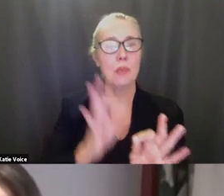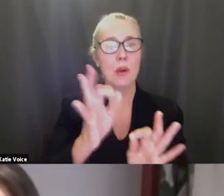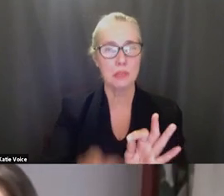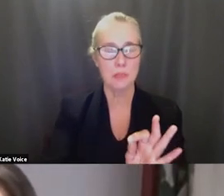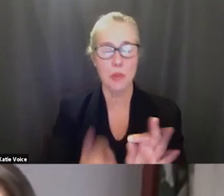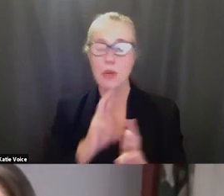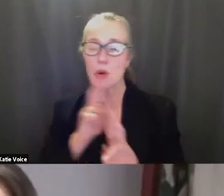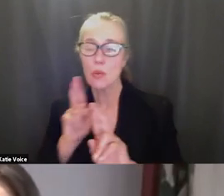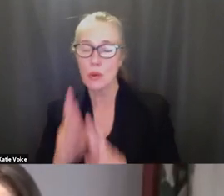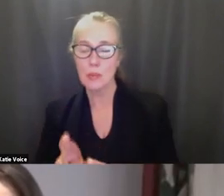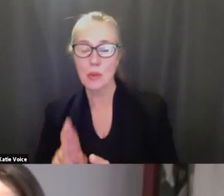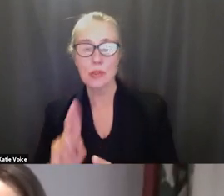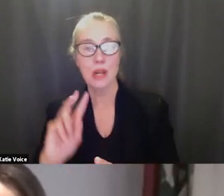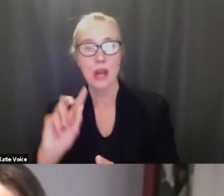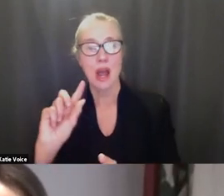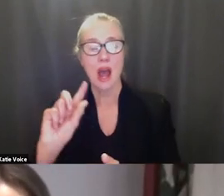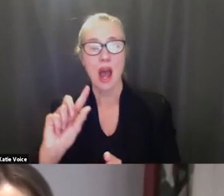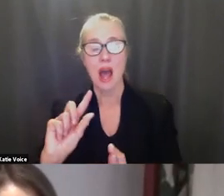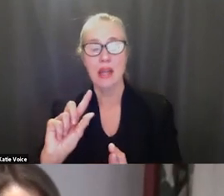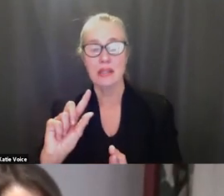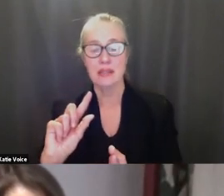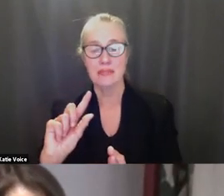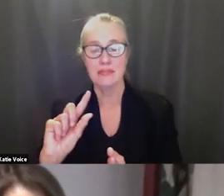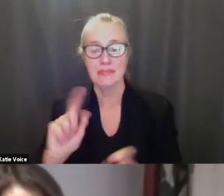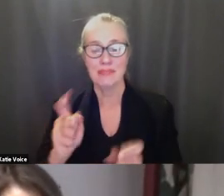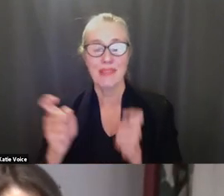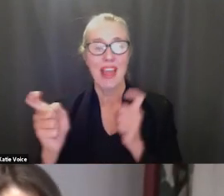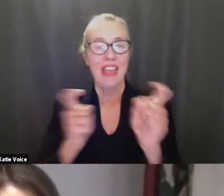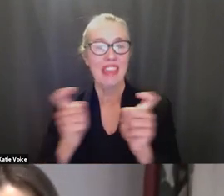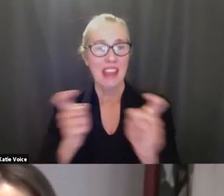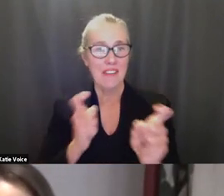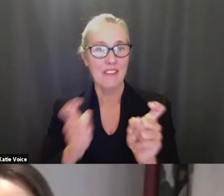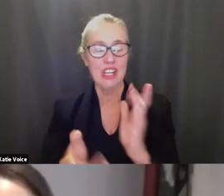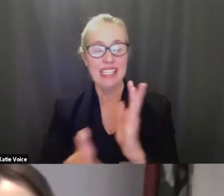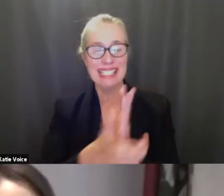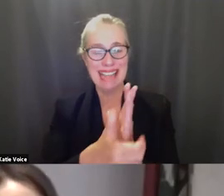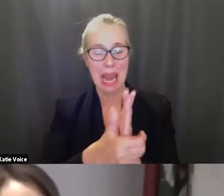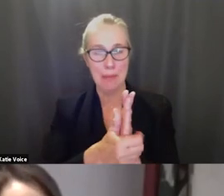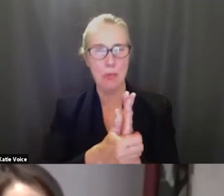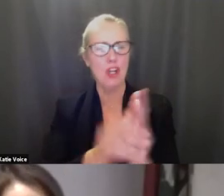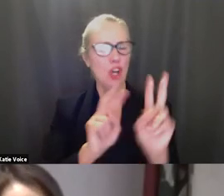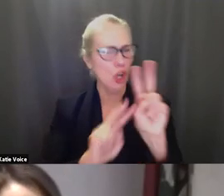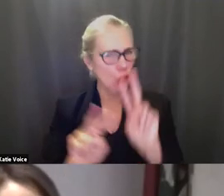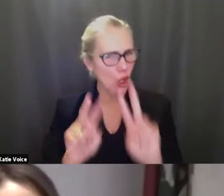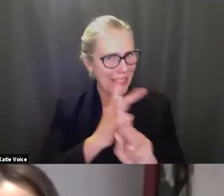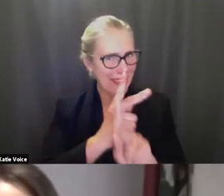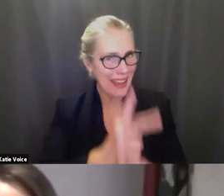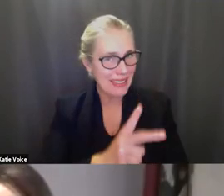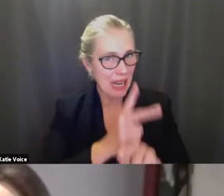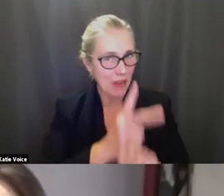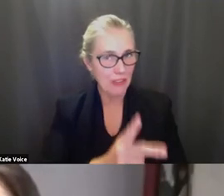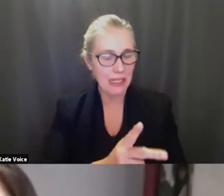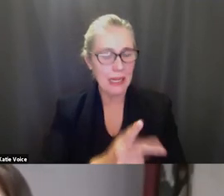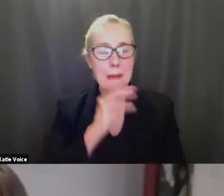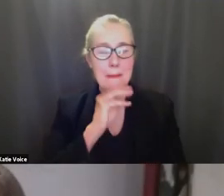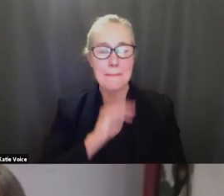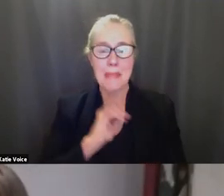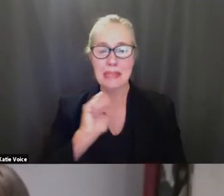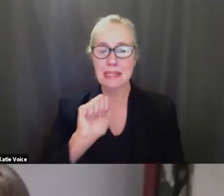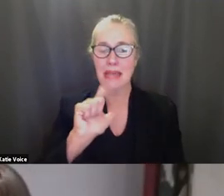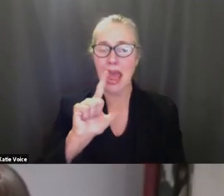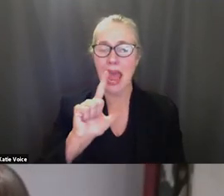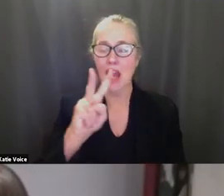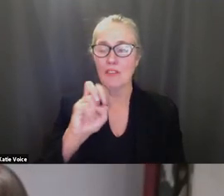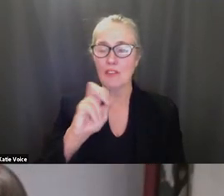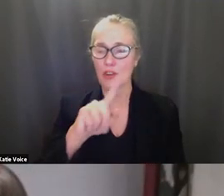on the governance handbook i would ask you to please look at that very carefully miss alvarez and i did our best to capture as many